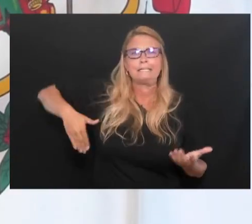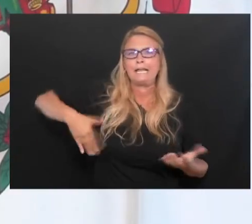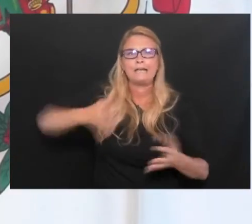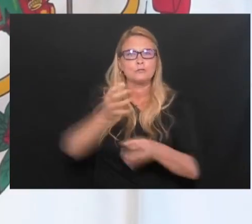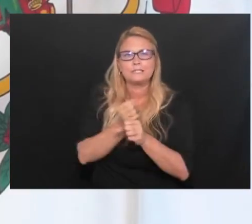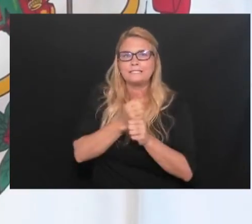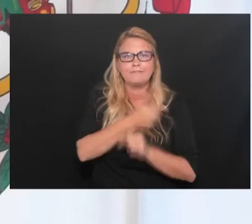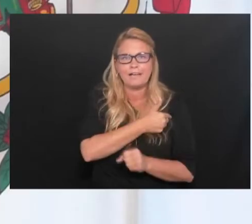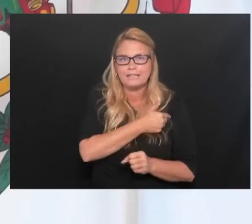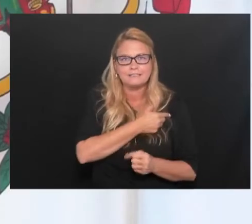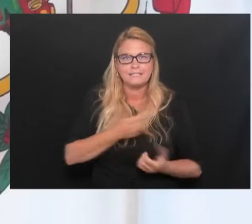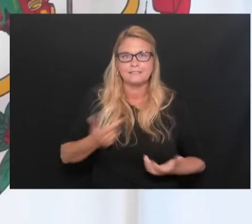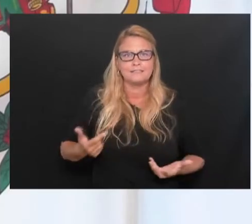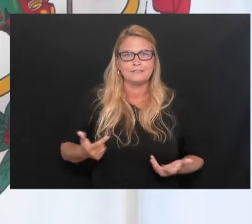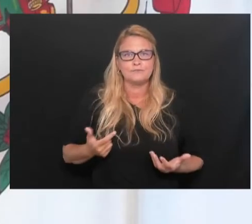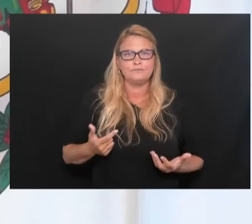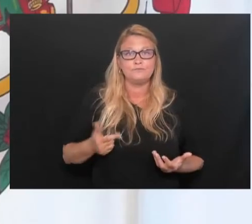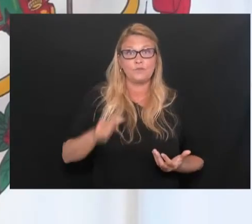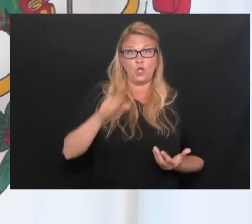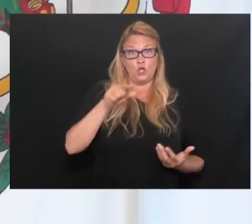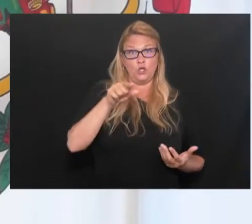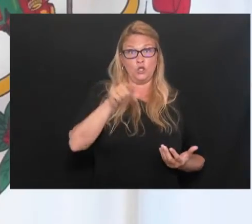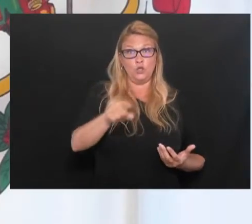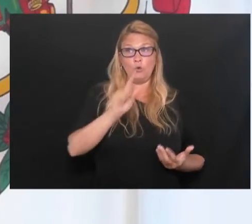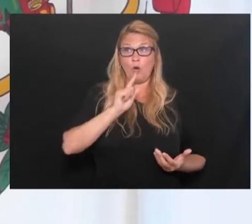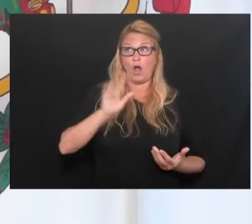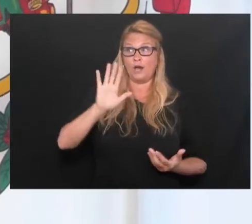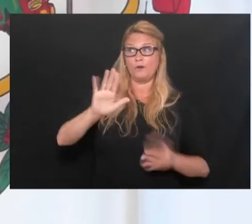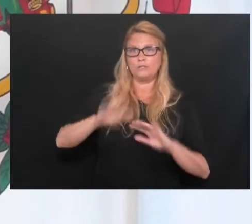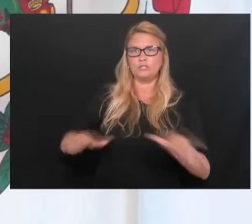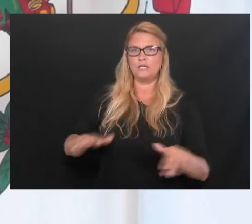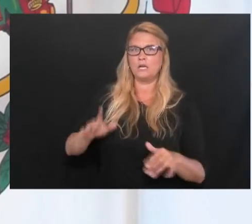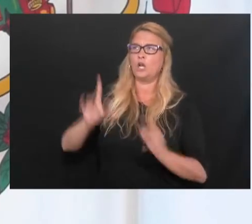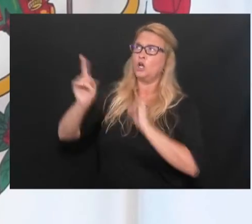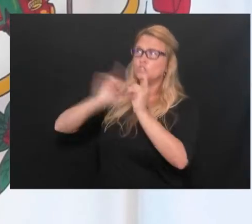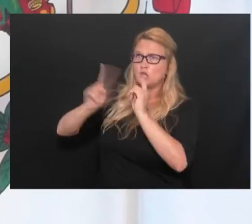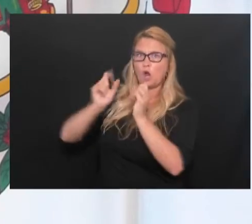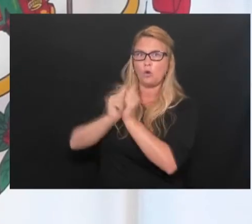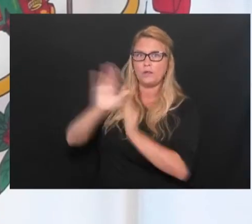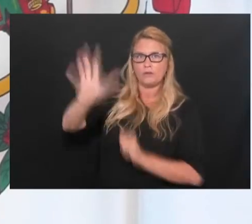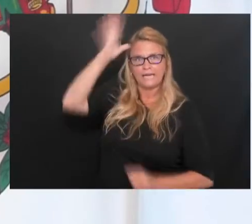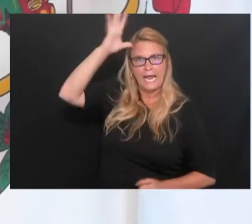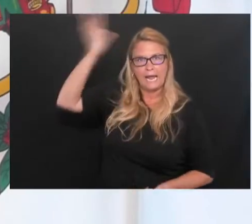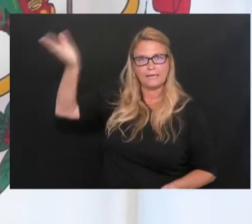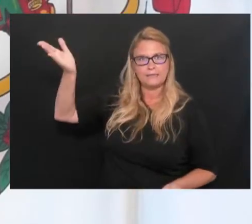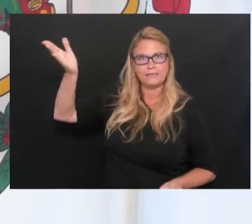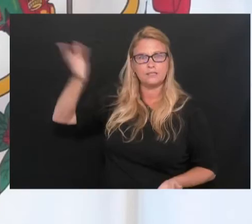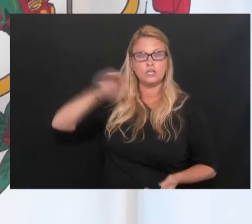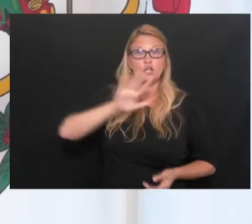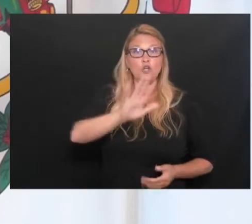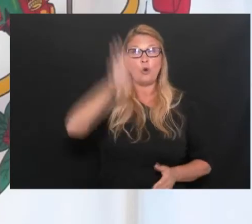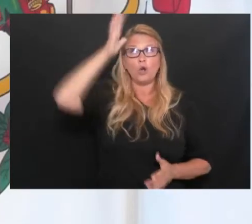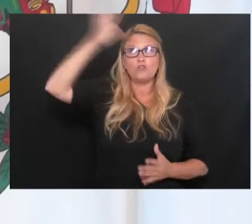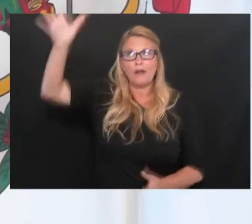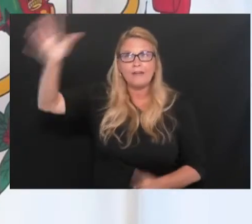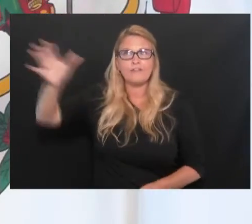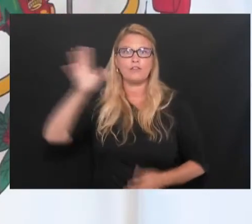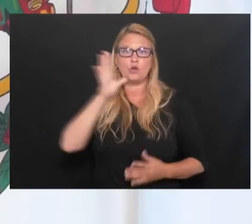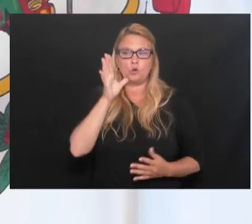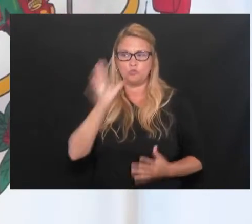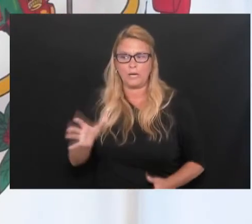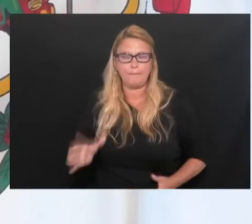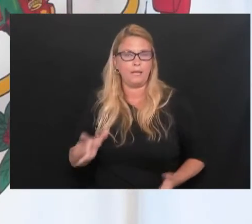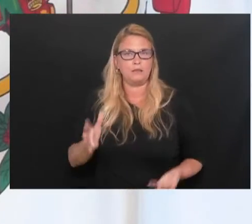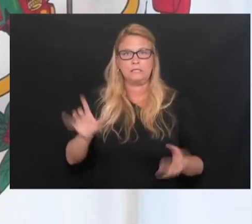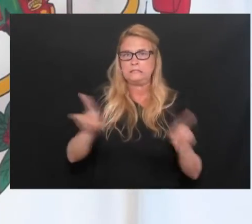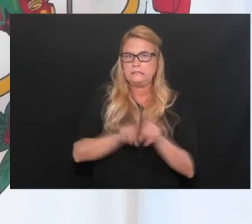vaccine and you're one of the children, talk to your dad. If your granddad or your grandma has not